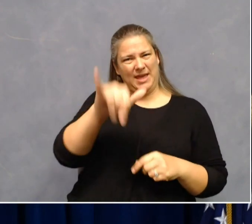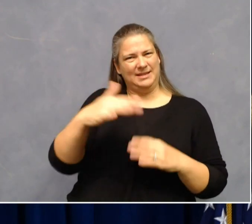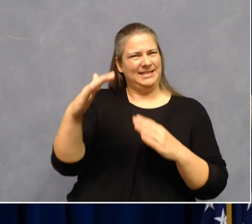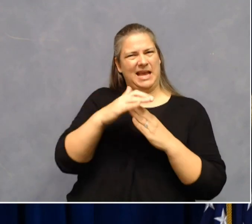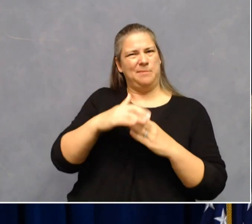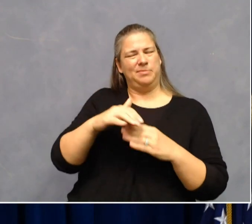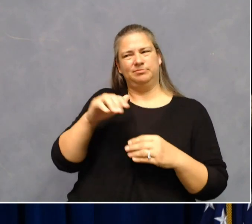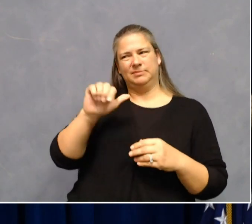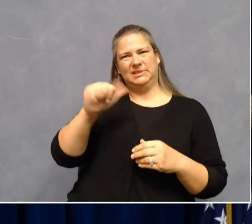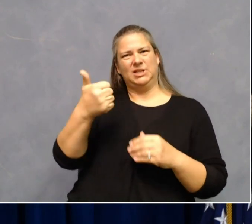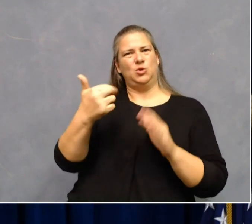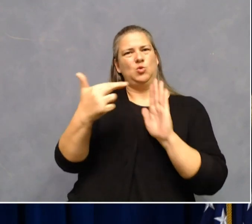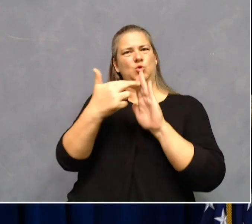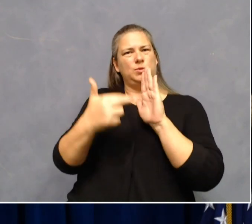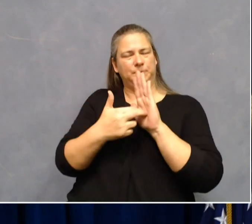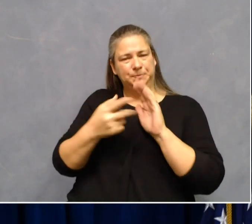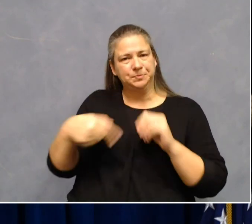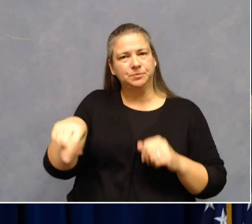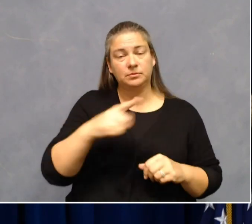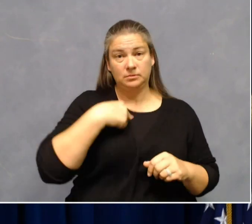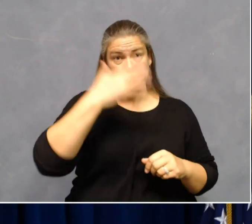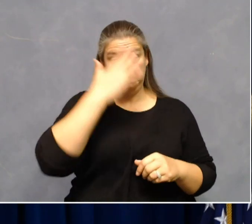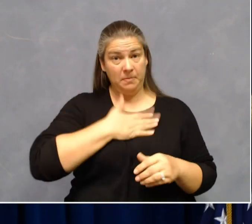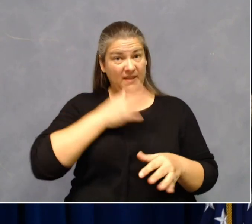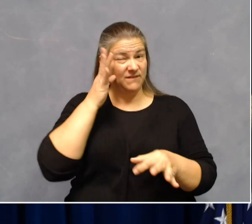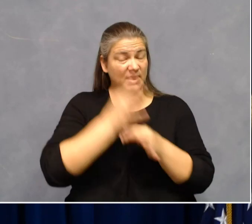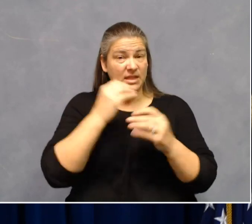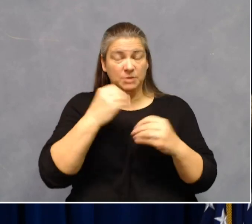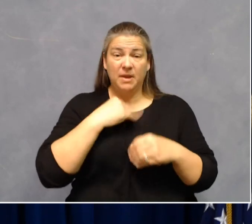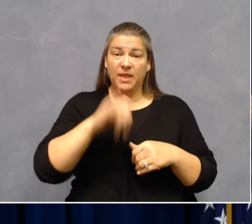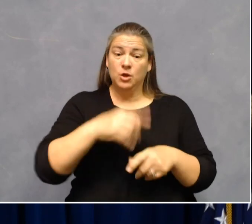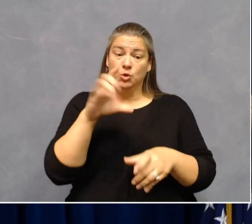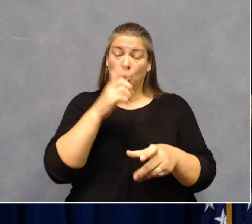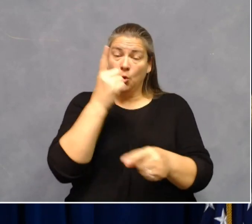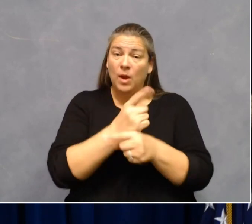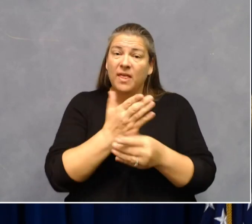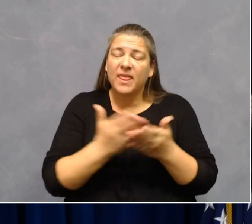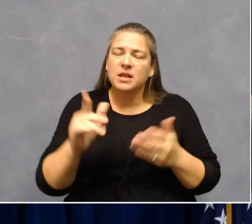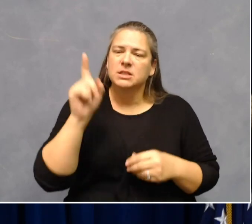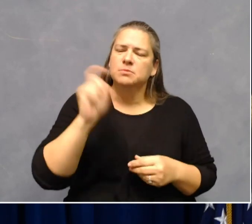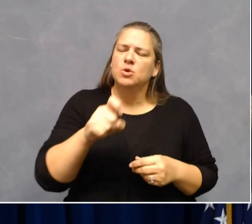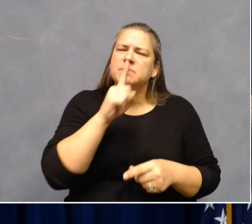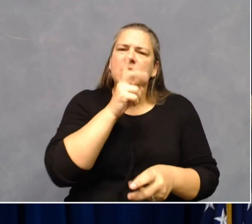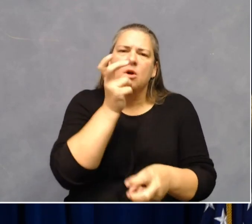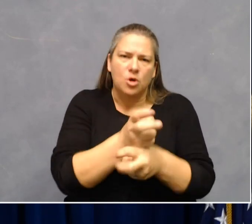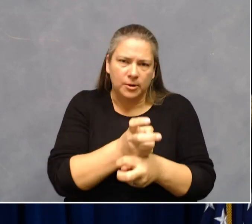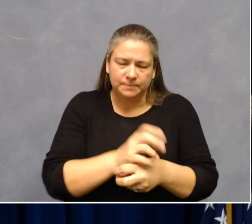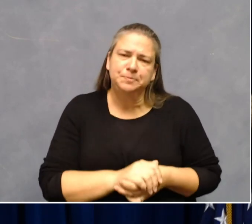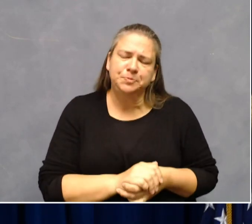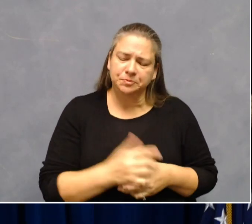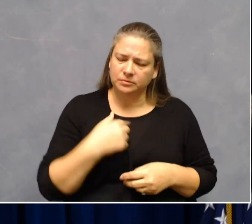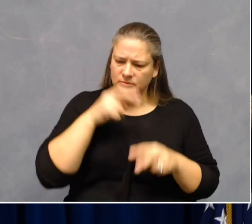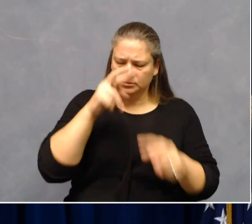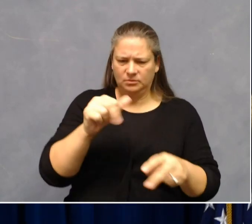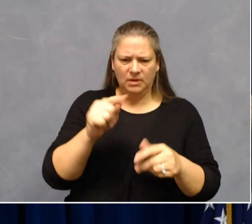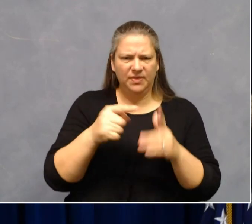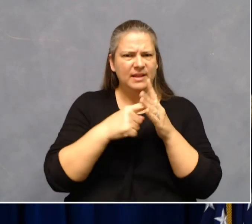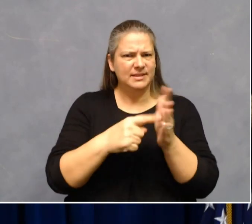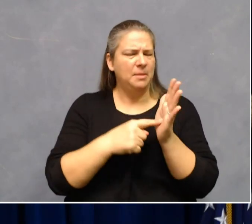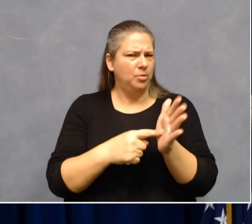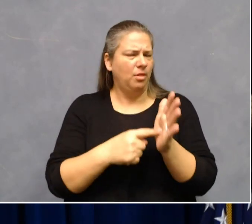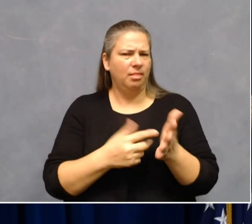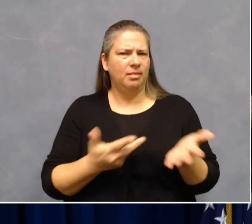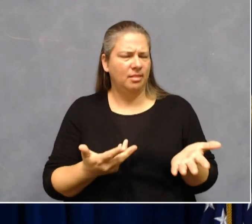around you. I know my faith teaches me that doing the right thing is supposed to be hard. When I look at the example